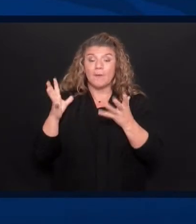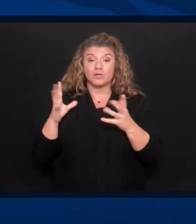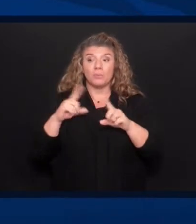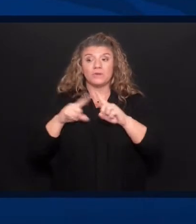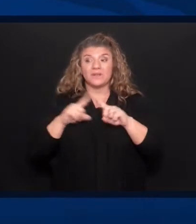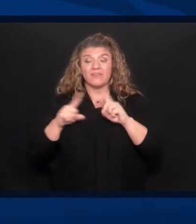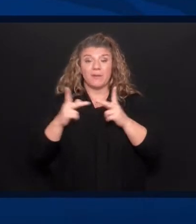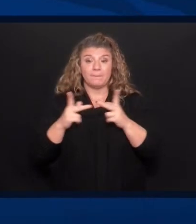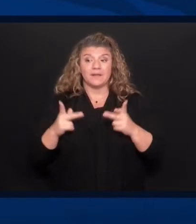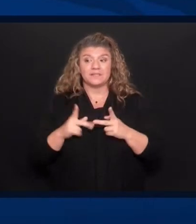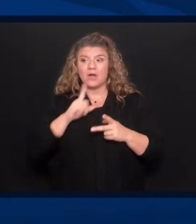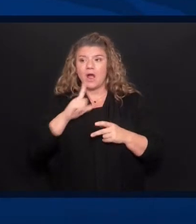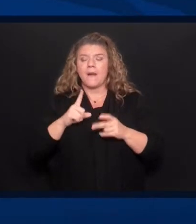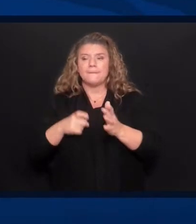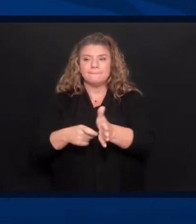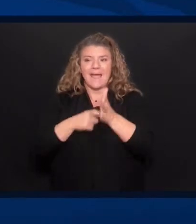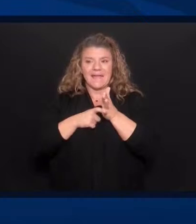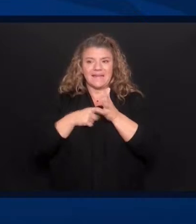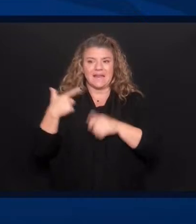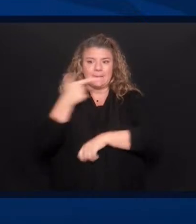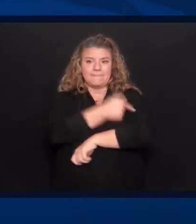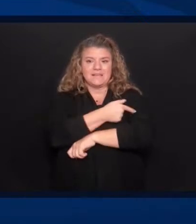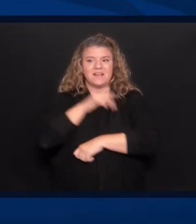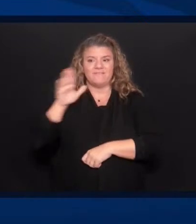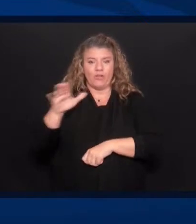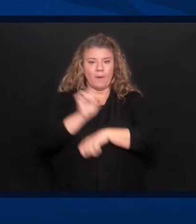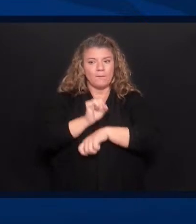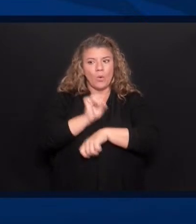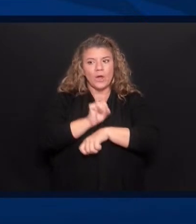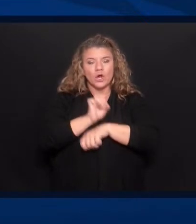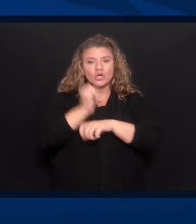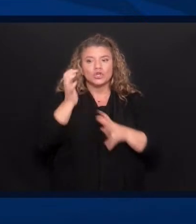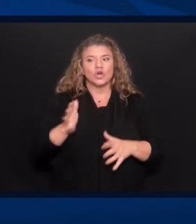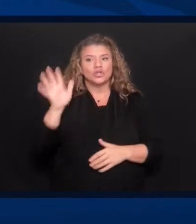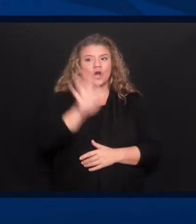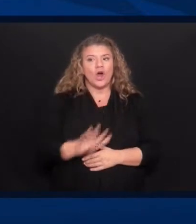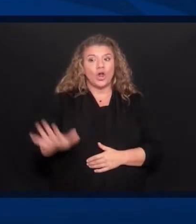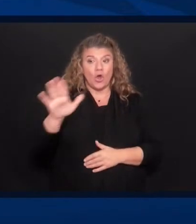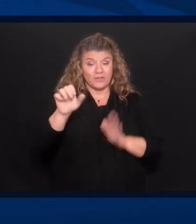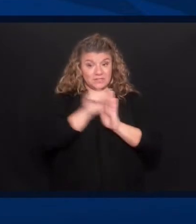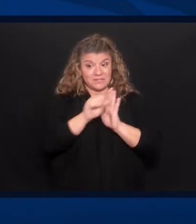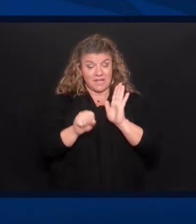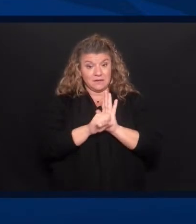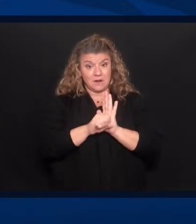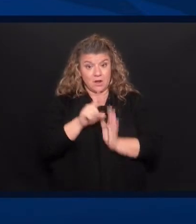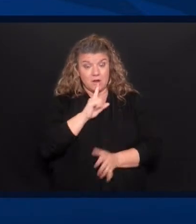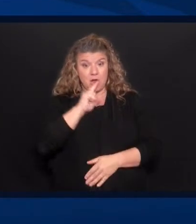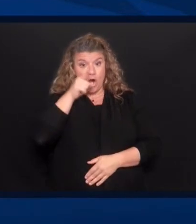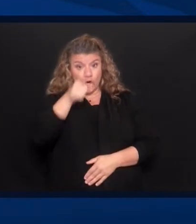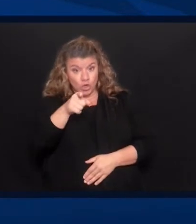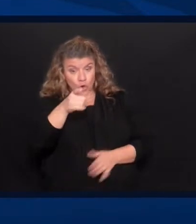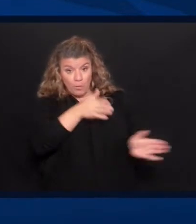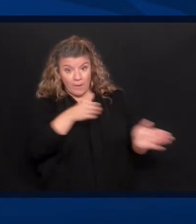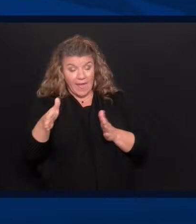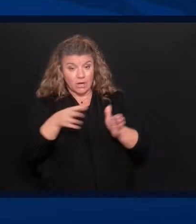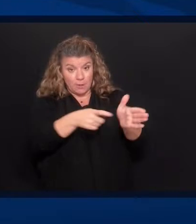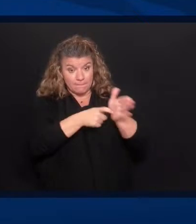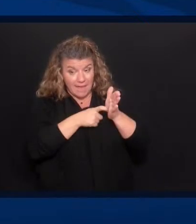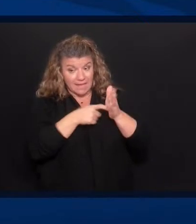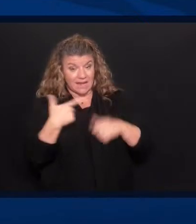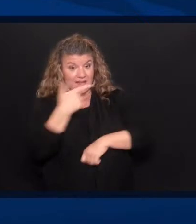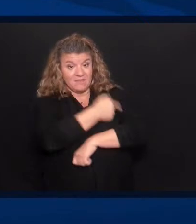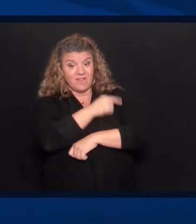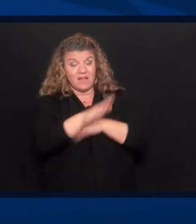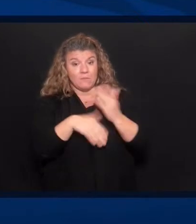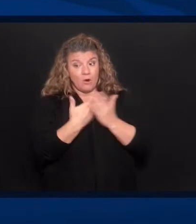entities mandate vaccinations for their employees throughout the state. Are you, Governor, going to mandate vaccinations for